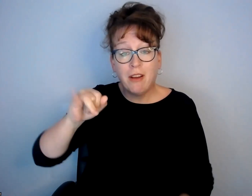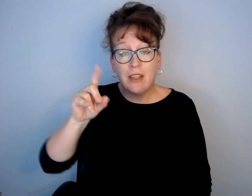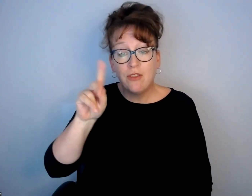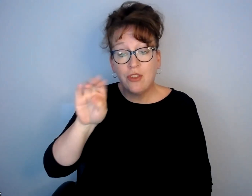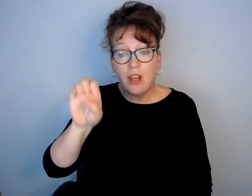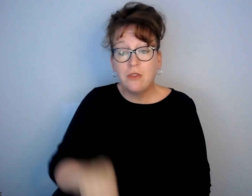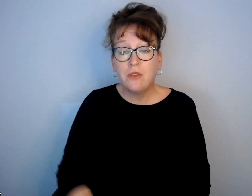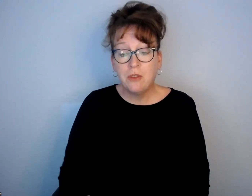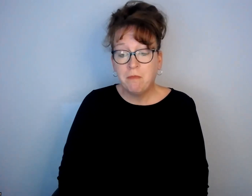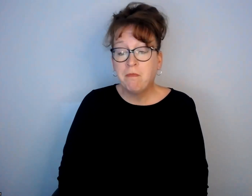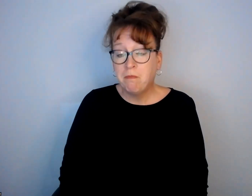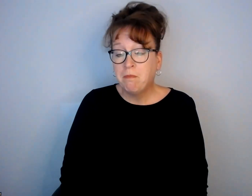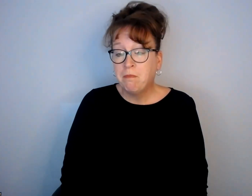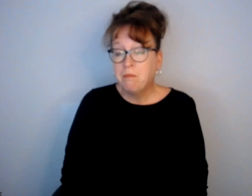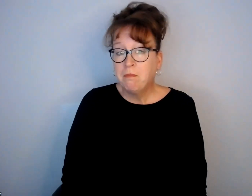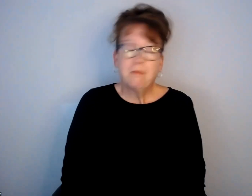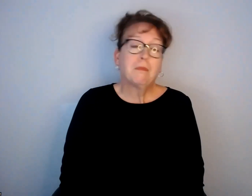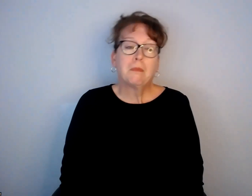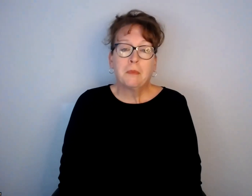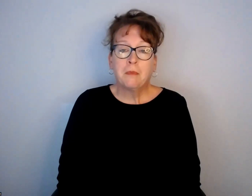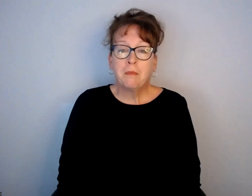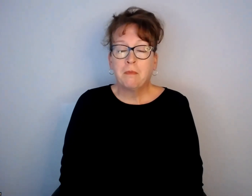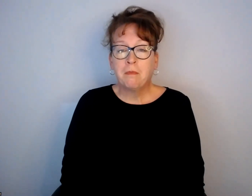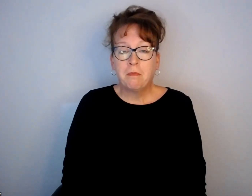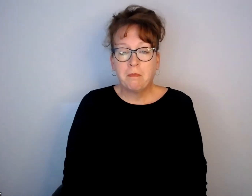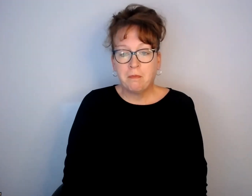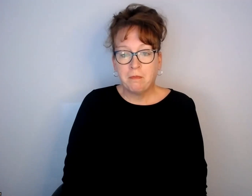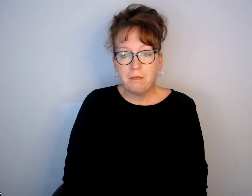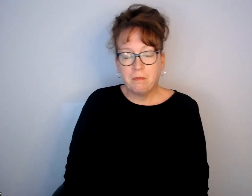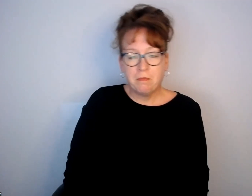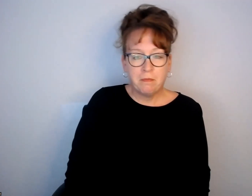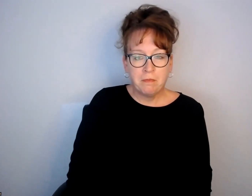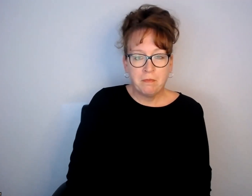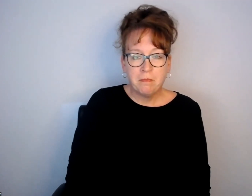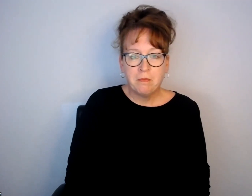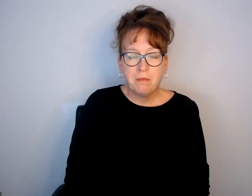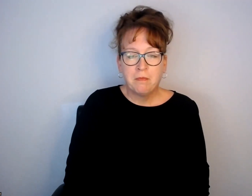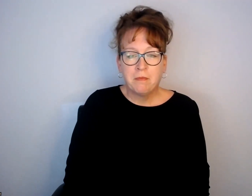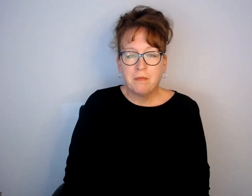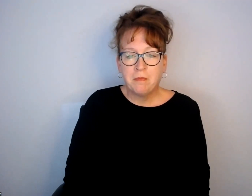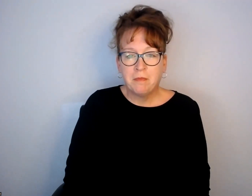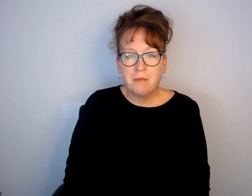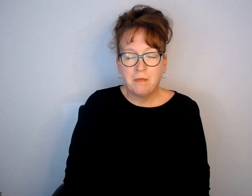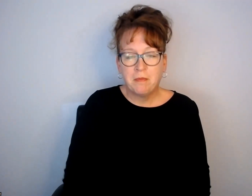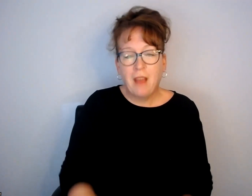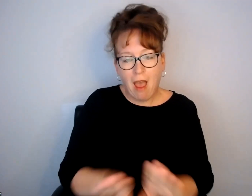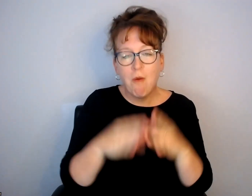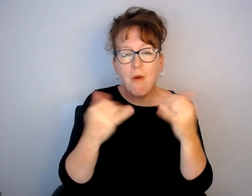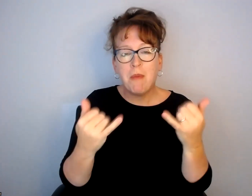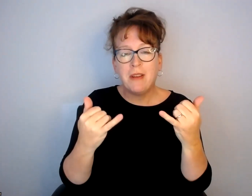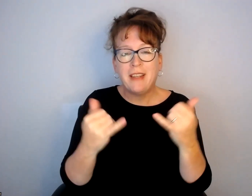we do have a little bit of. I'll open it up right now, and then I'll figure out how long we have until our next agenda